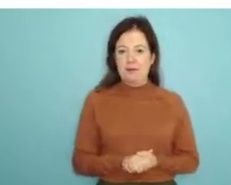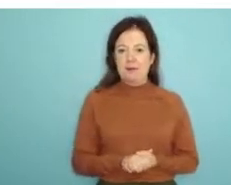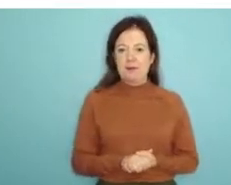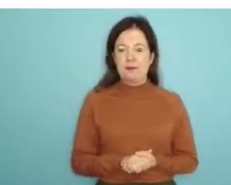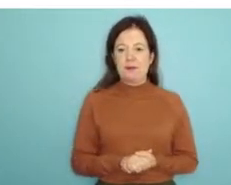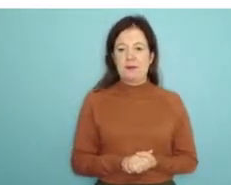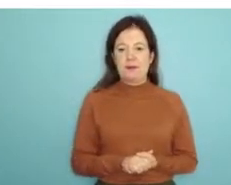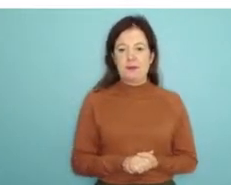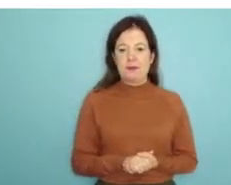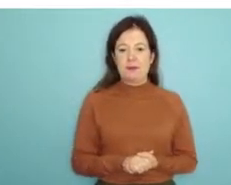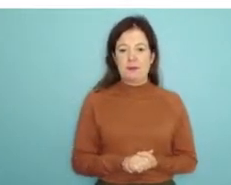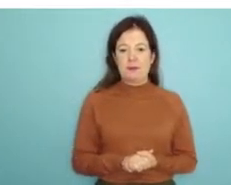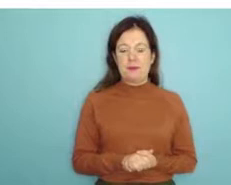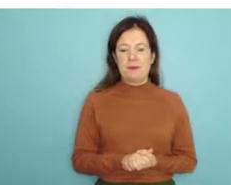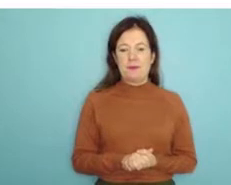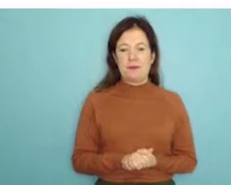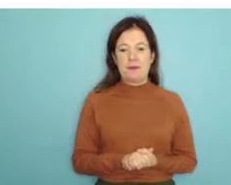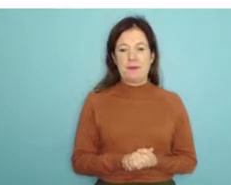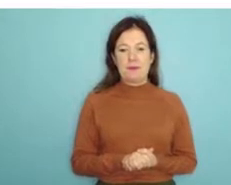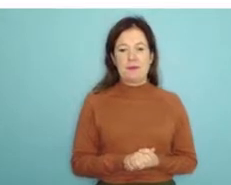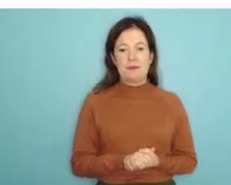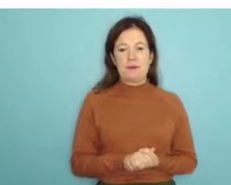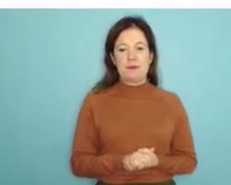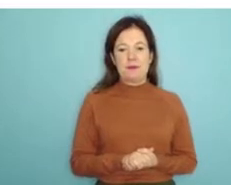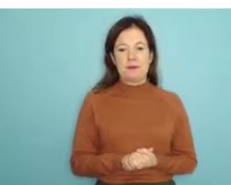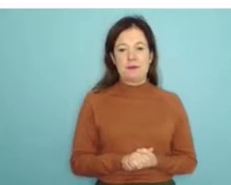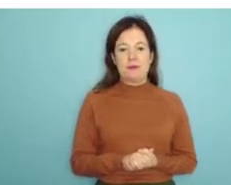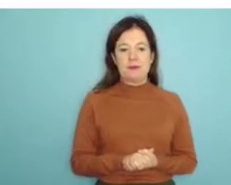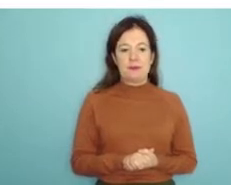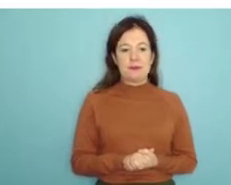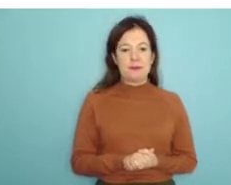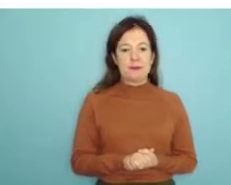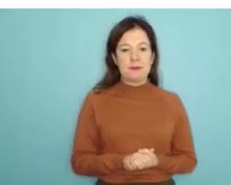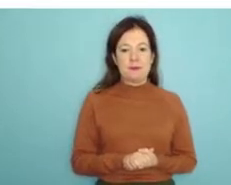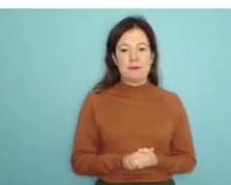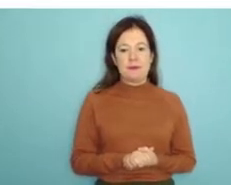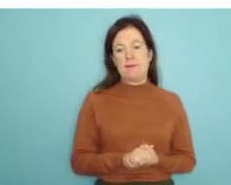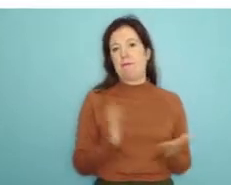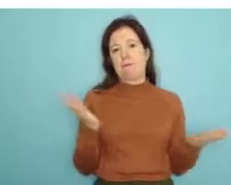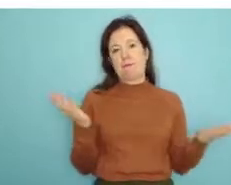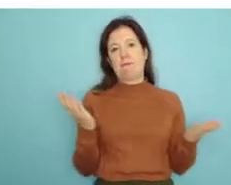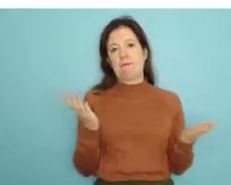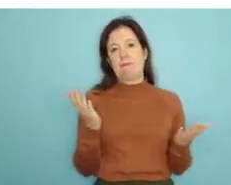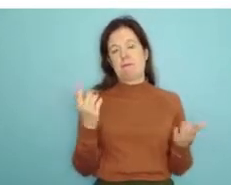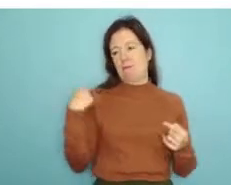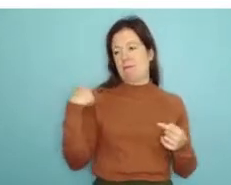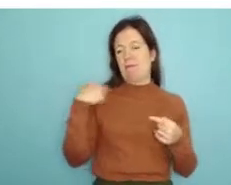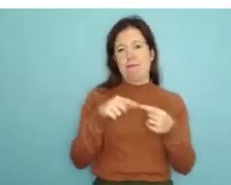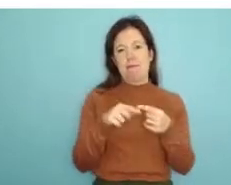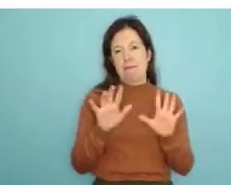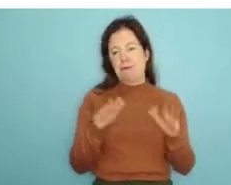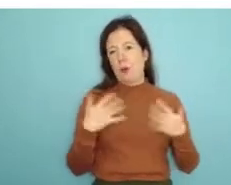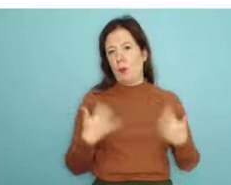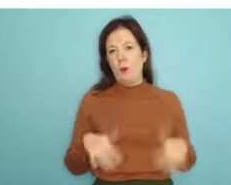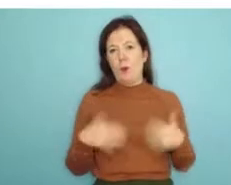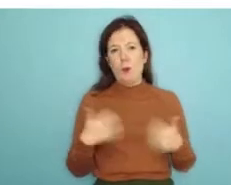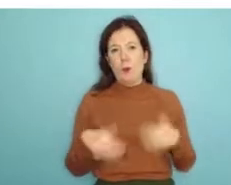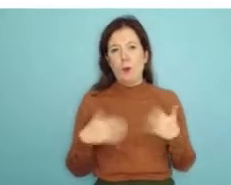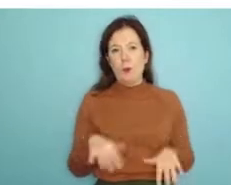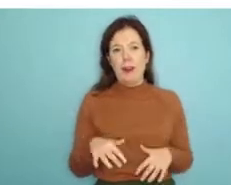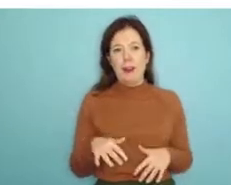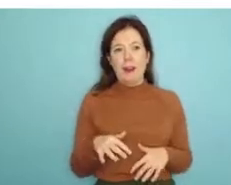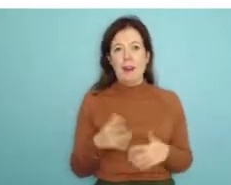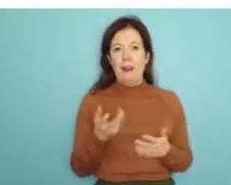share with people. So I think what a great and fantastic week it's been. We've had 3,000